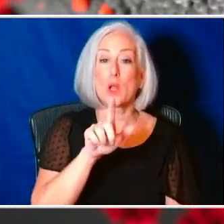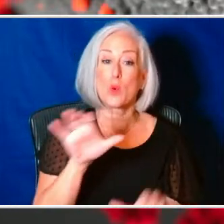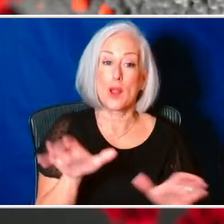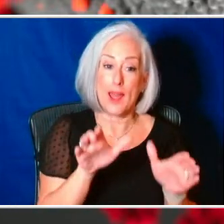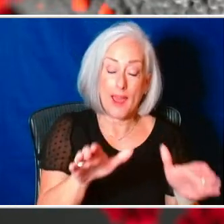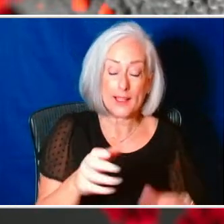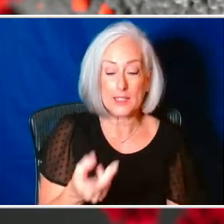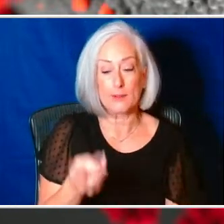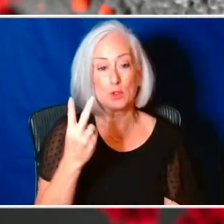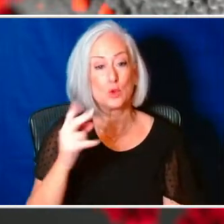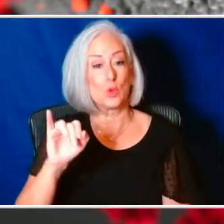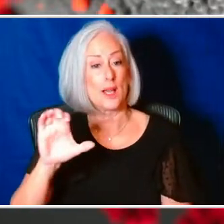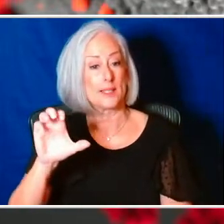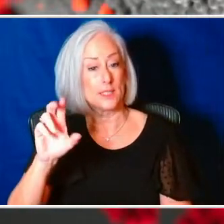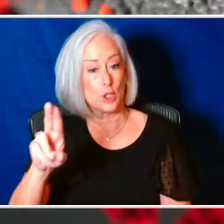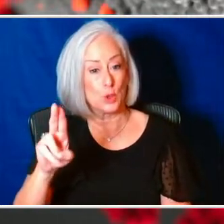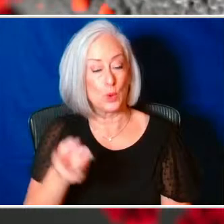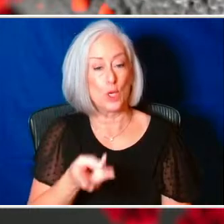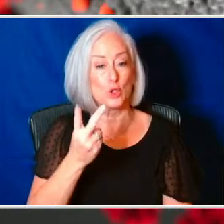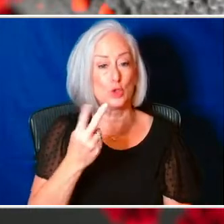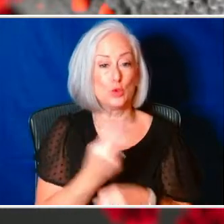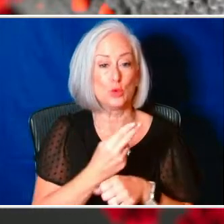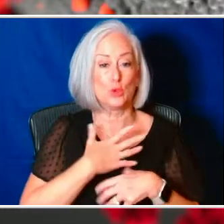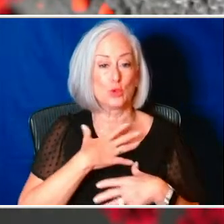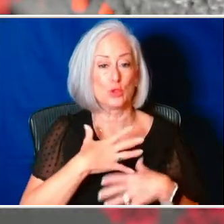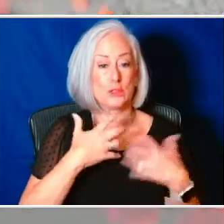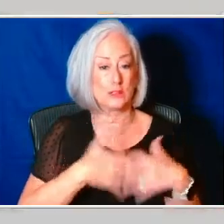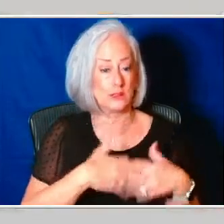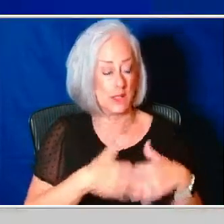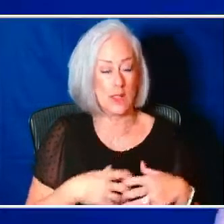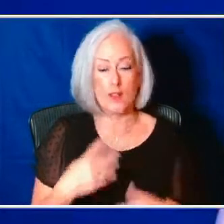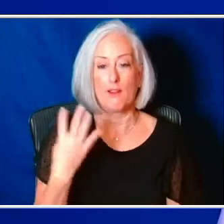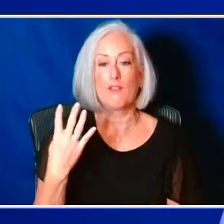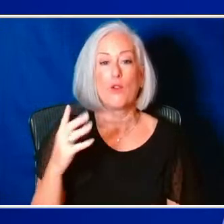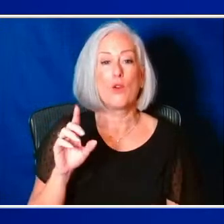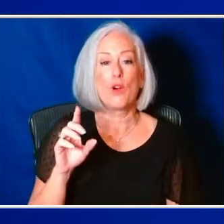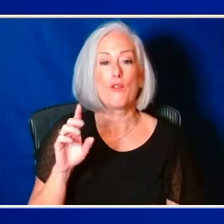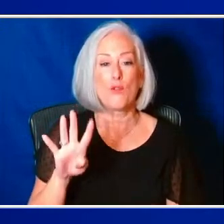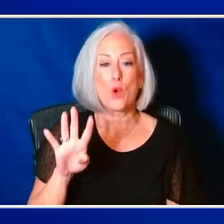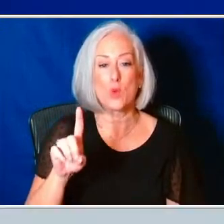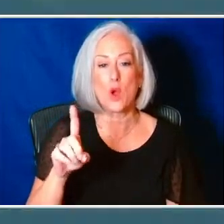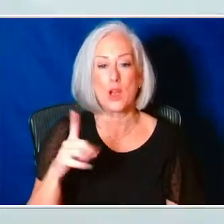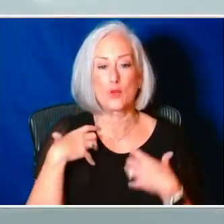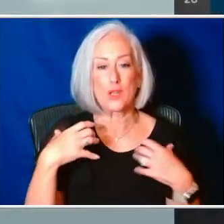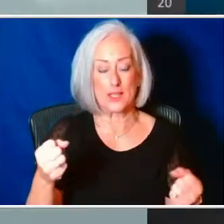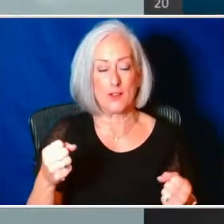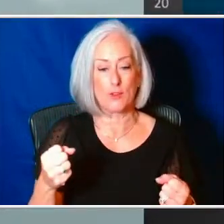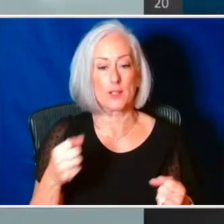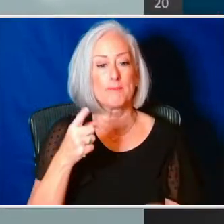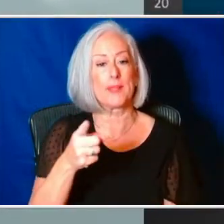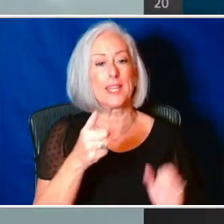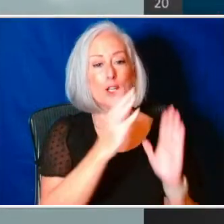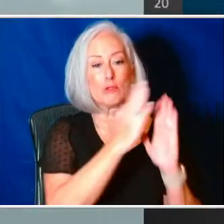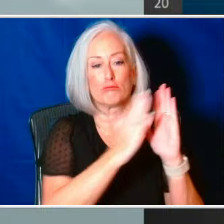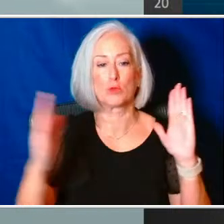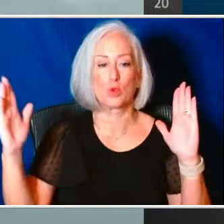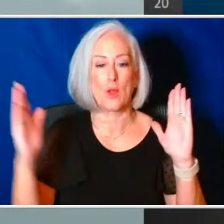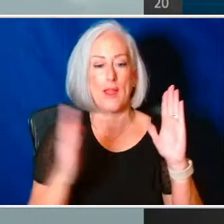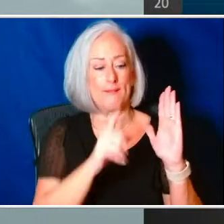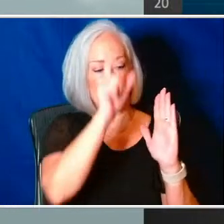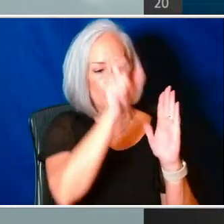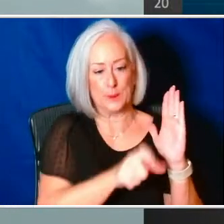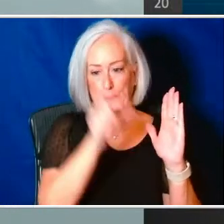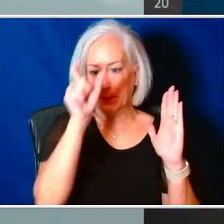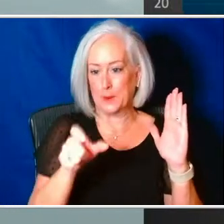ventilator, 41 in that recovery period. We also have another graph today just kind of showing our trends over the last few months, just as we talked